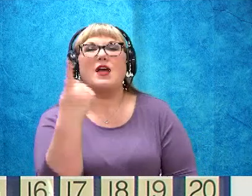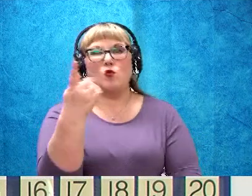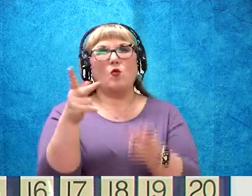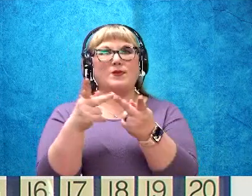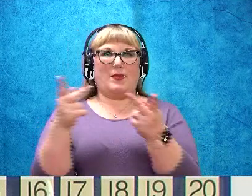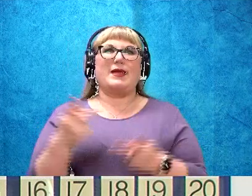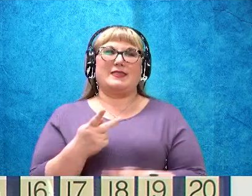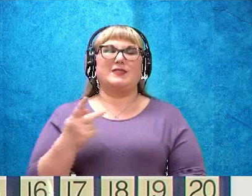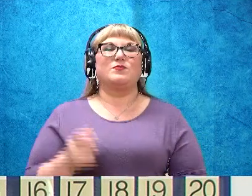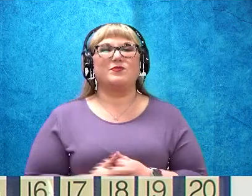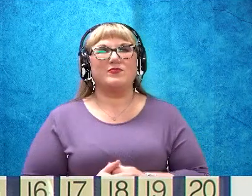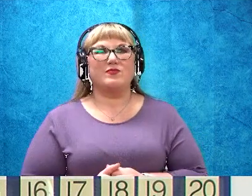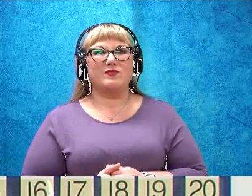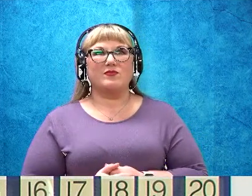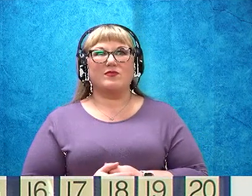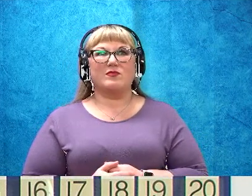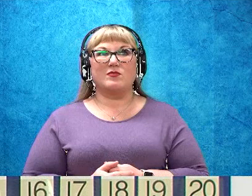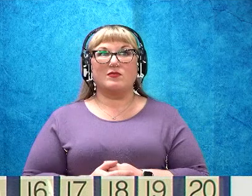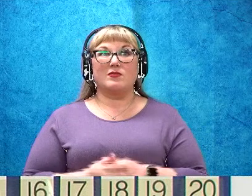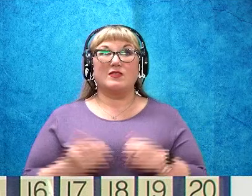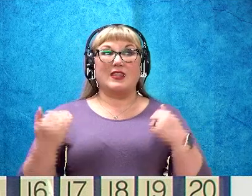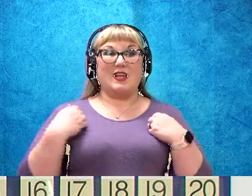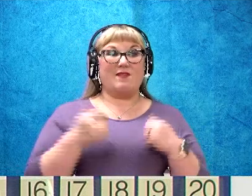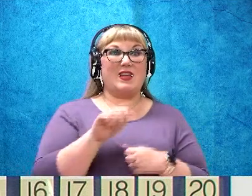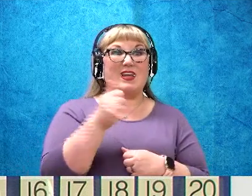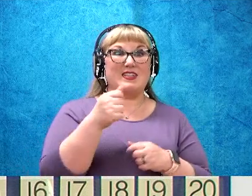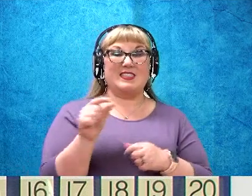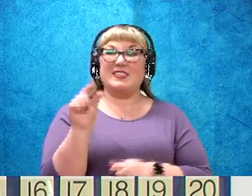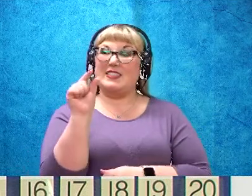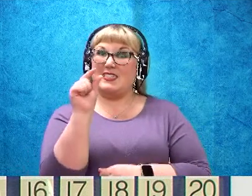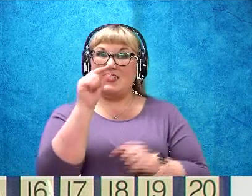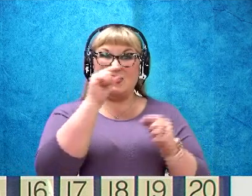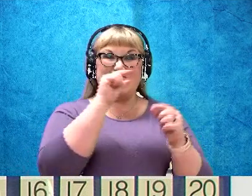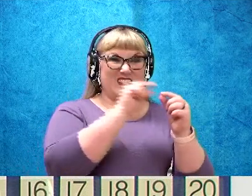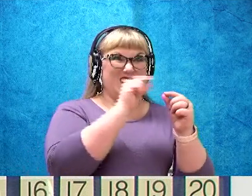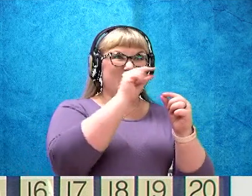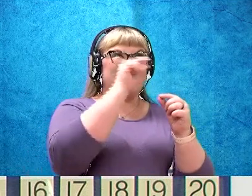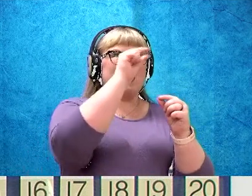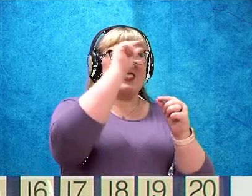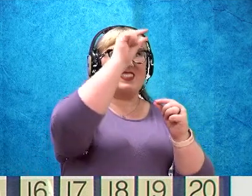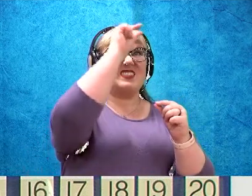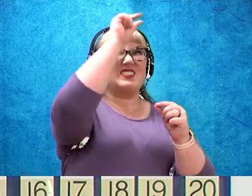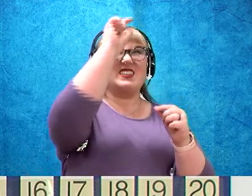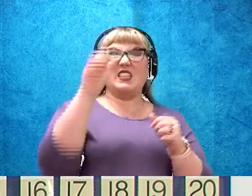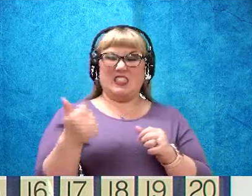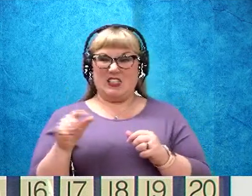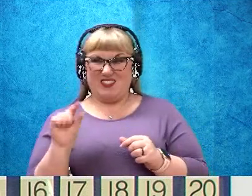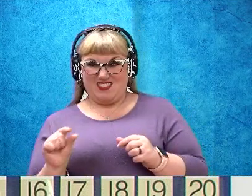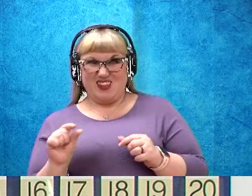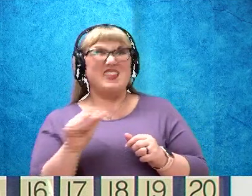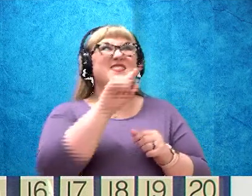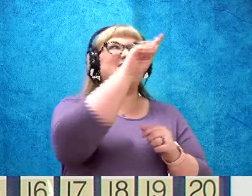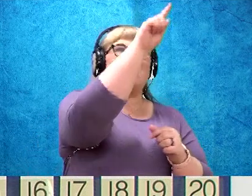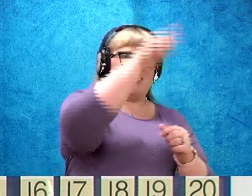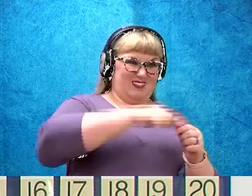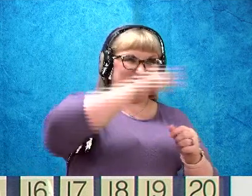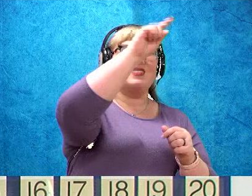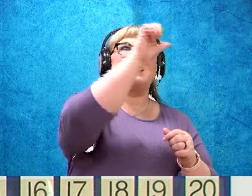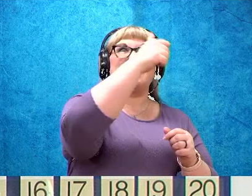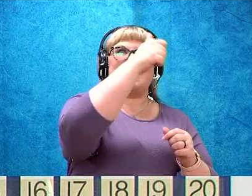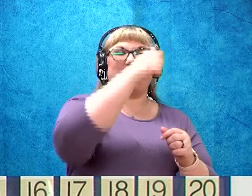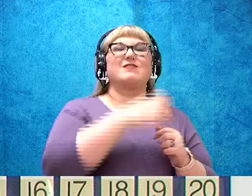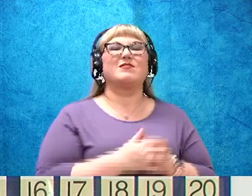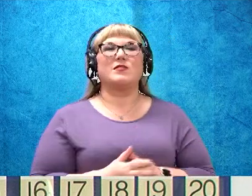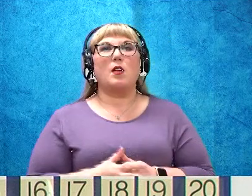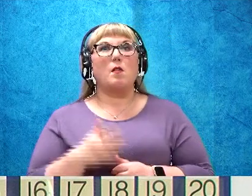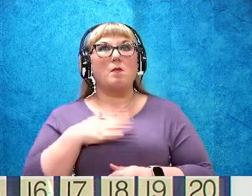place. We have 10 cubes and 1 rod. Our number that I picked was